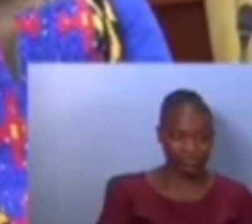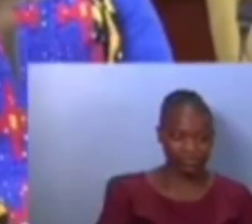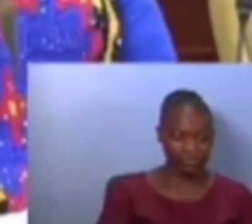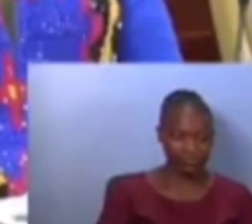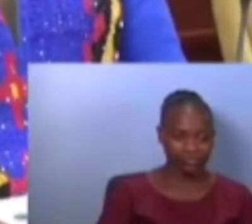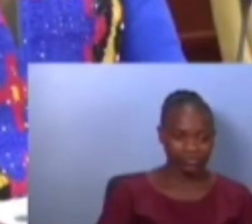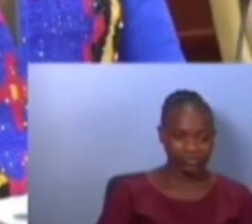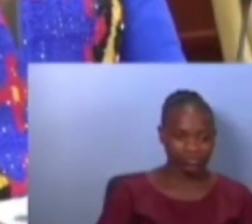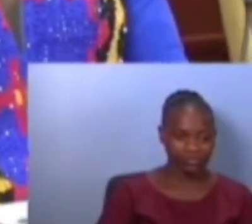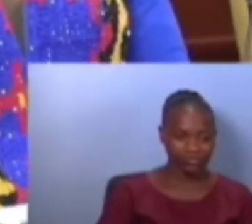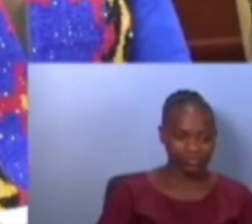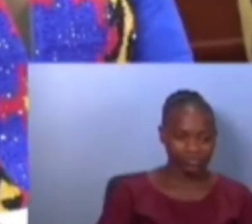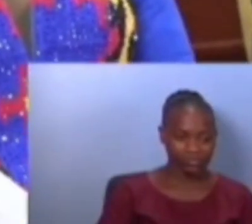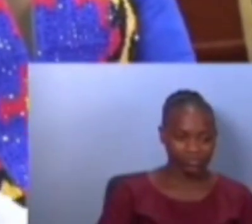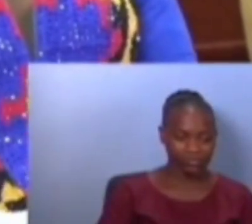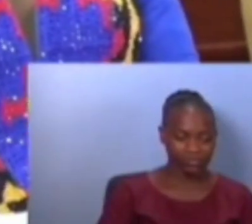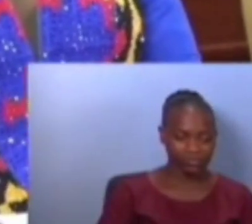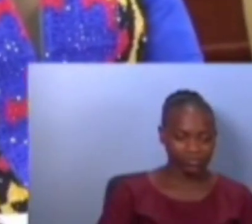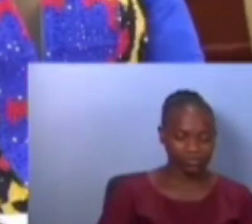our Constitution,